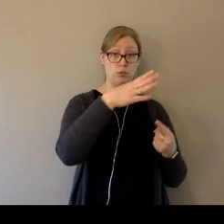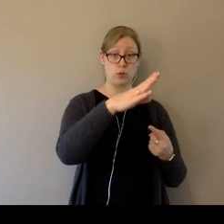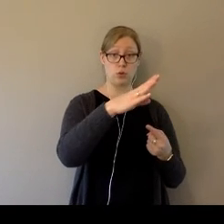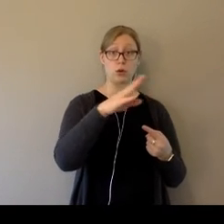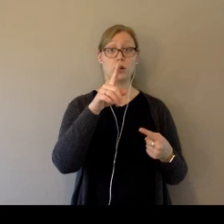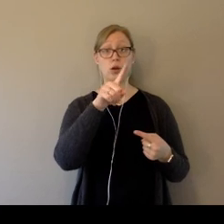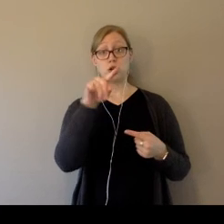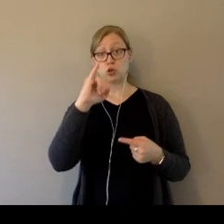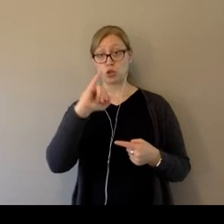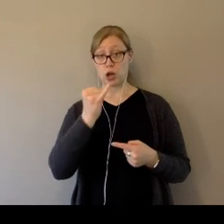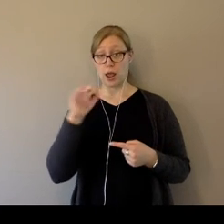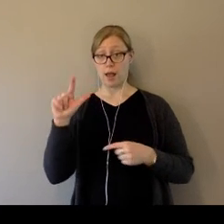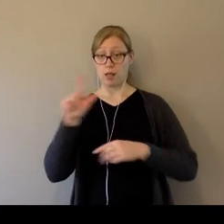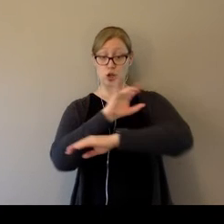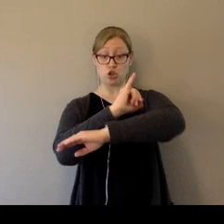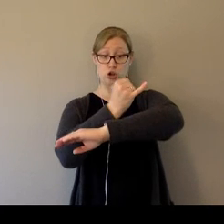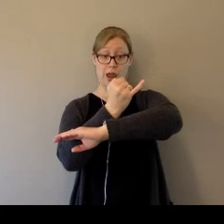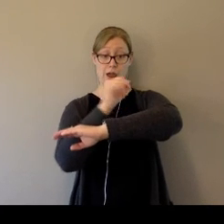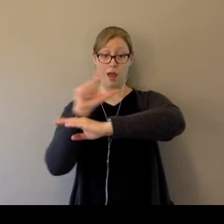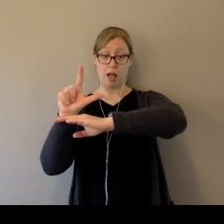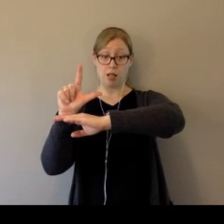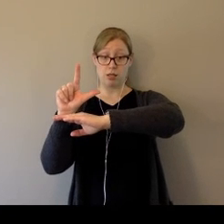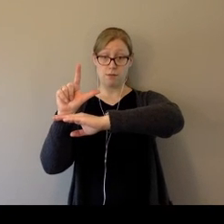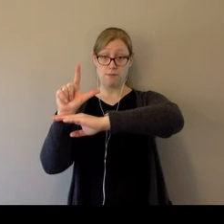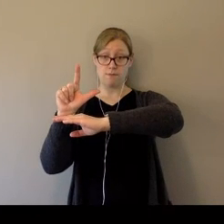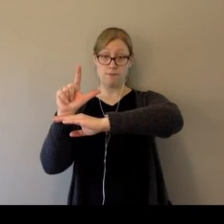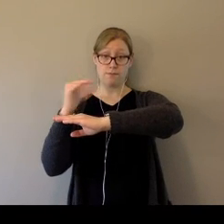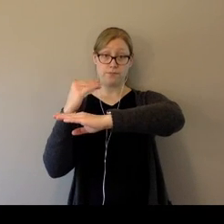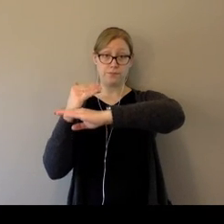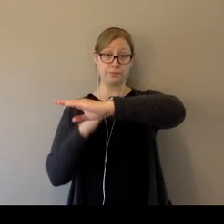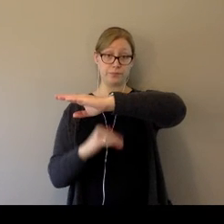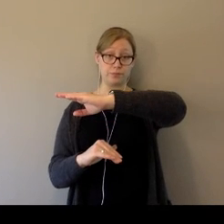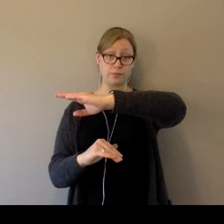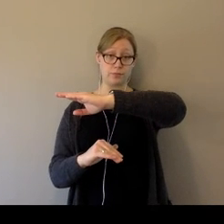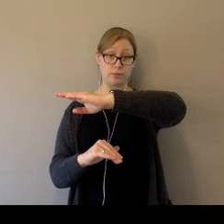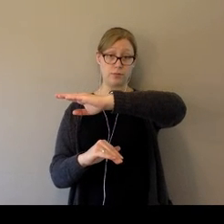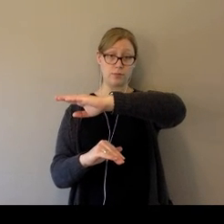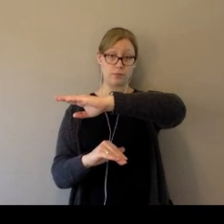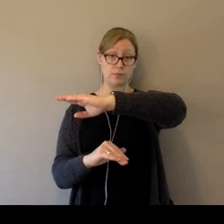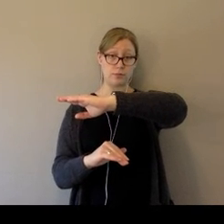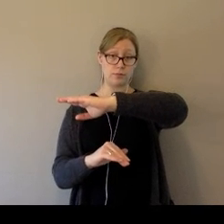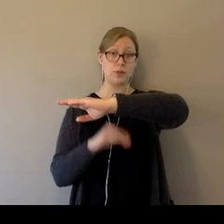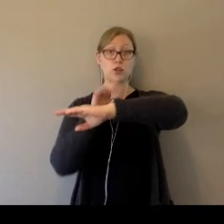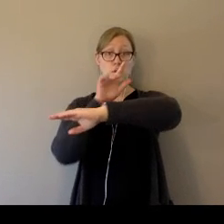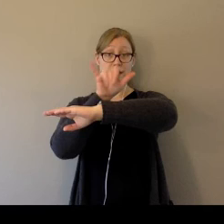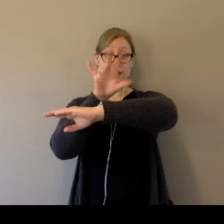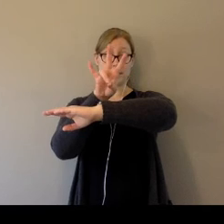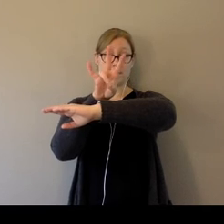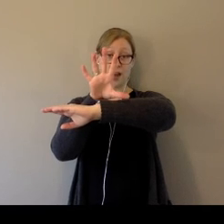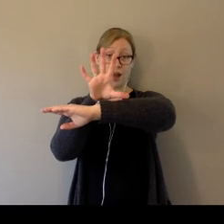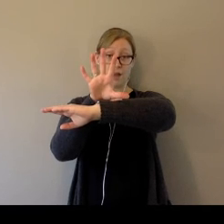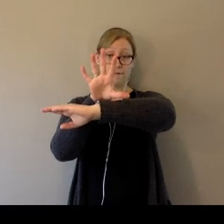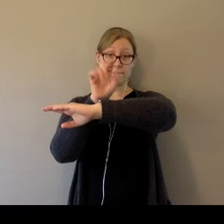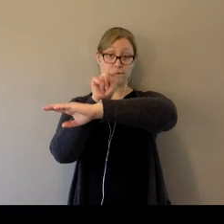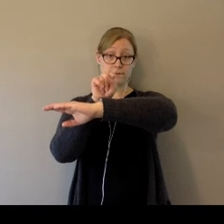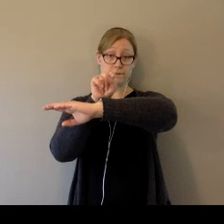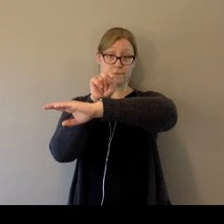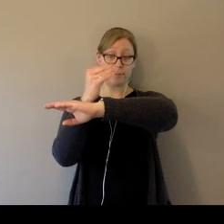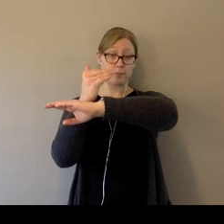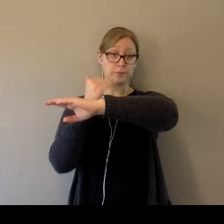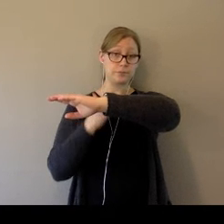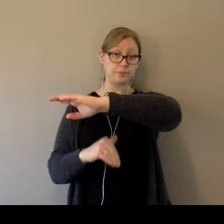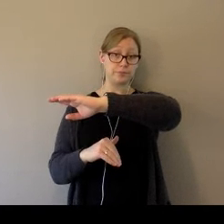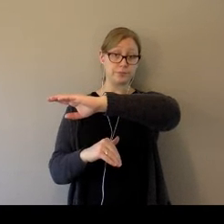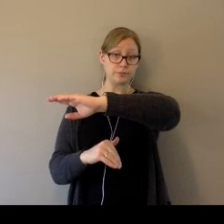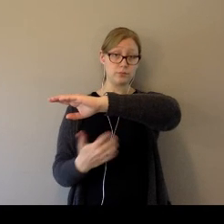to look at JL, and JL is 75, so that would be in the numerator. And we're